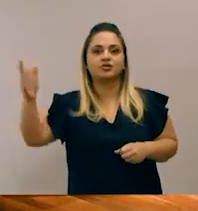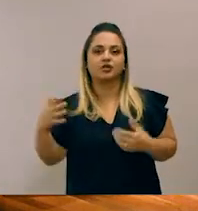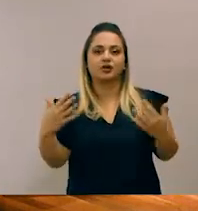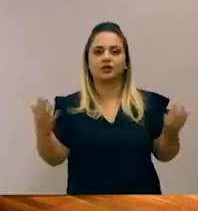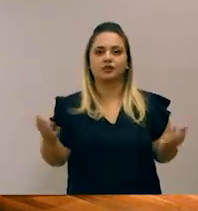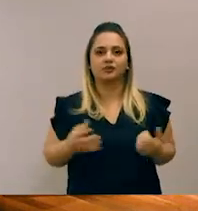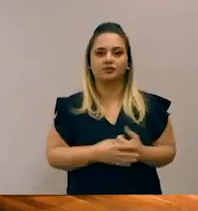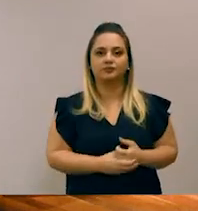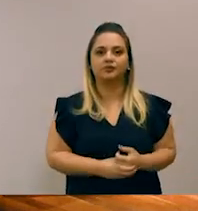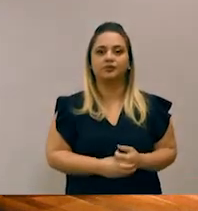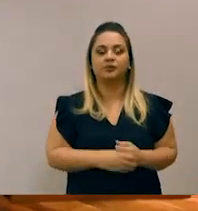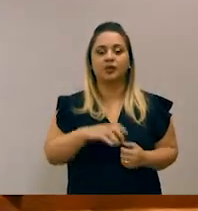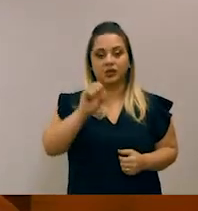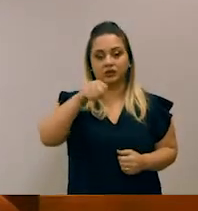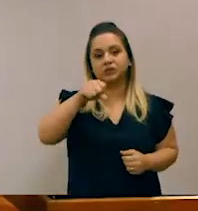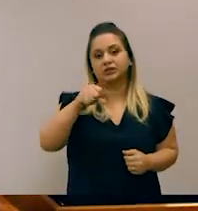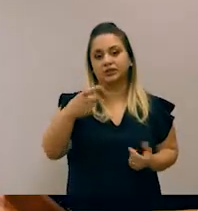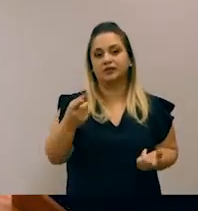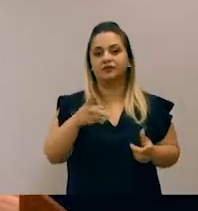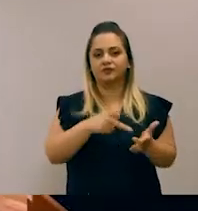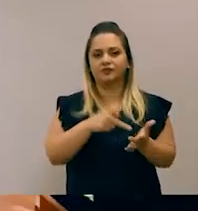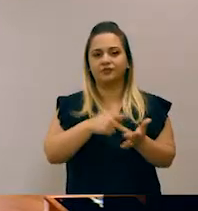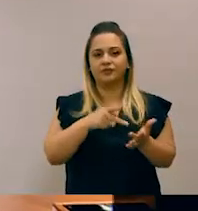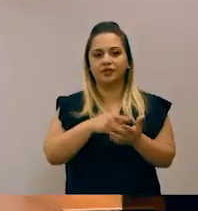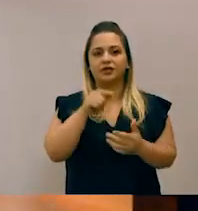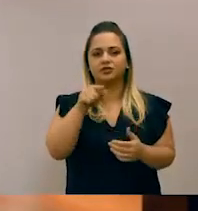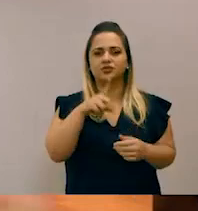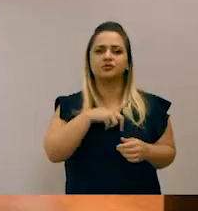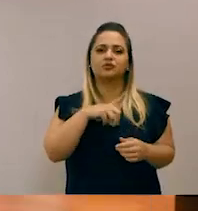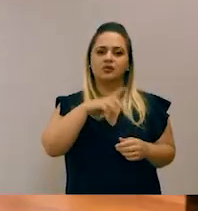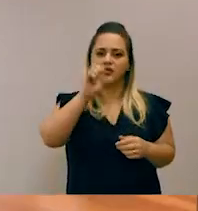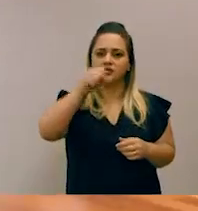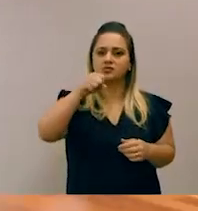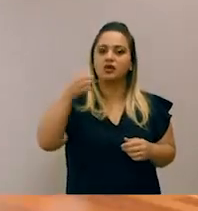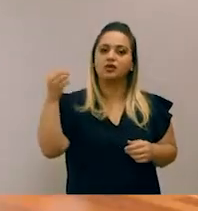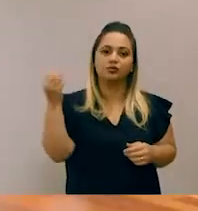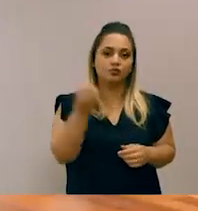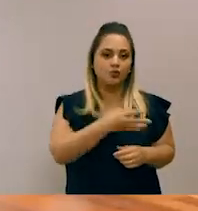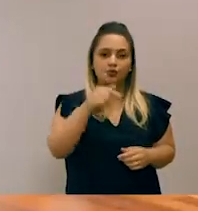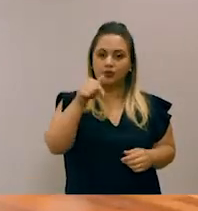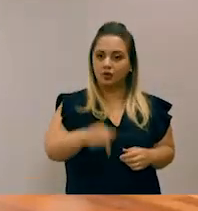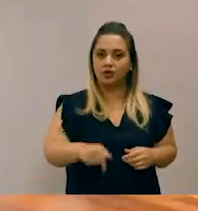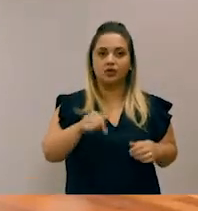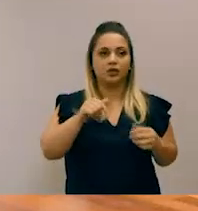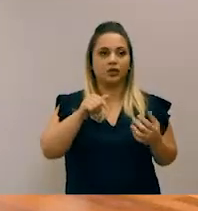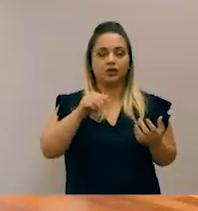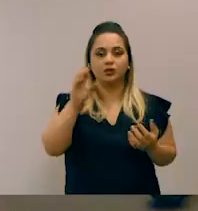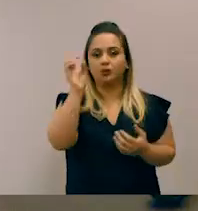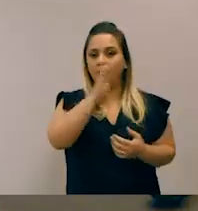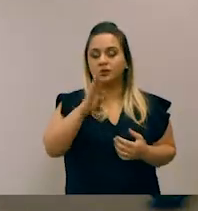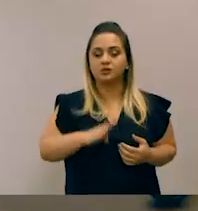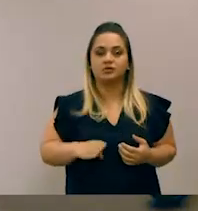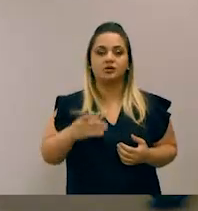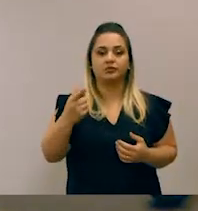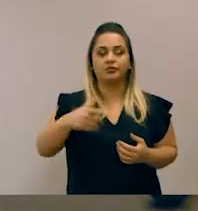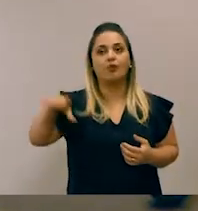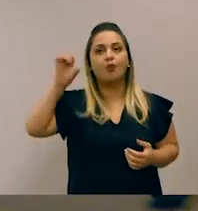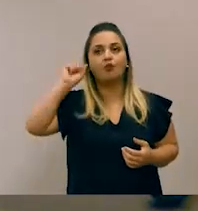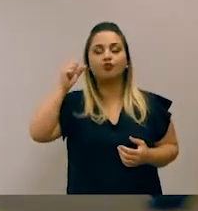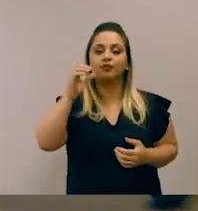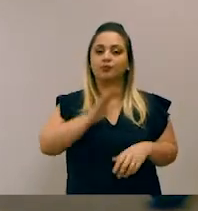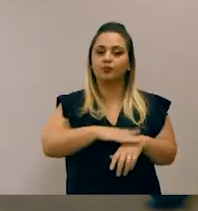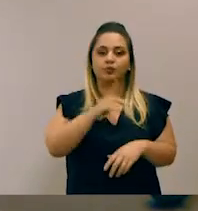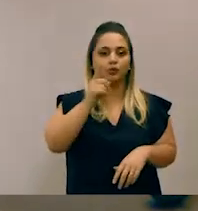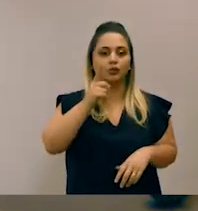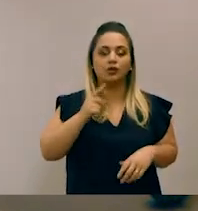just tripping and it doesn't make any sense? No, you're not tripping. It really exists, and it's quite new. In Brazil, we don't hear a lot